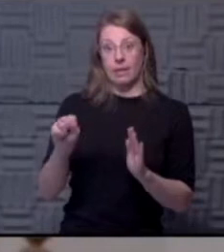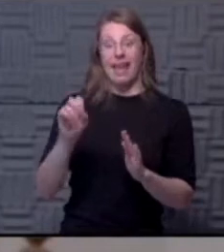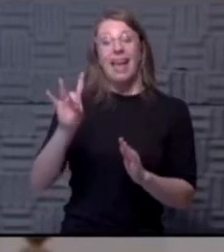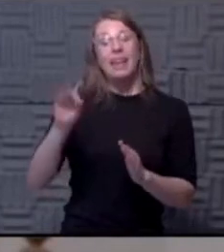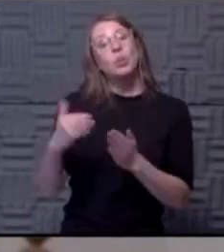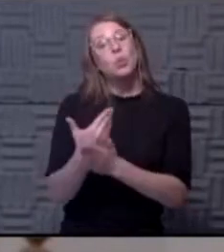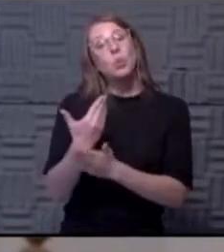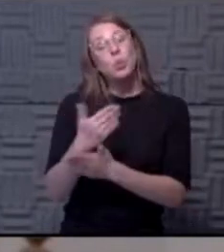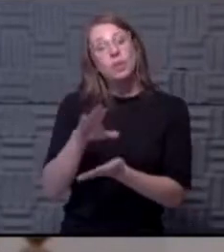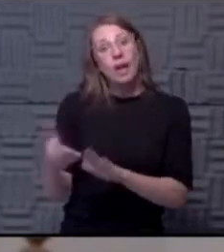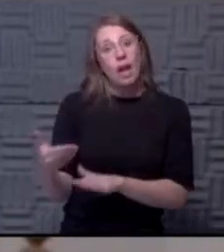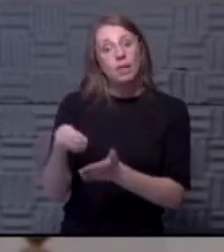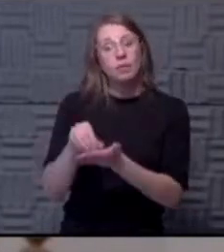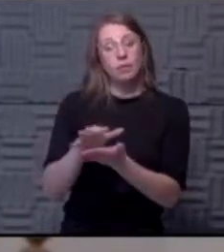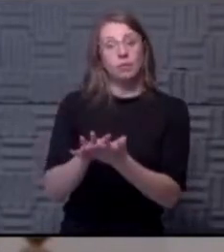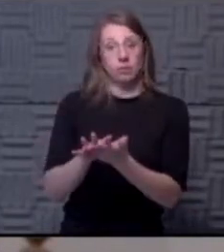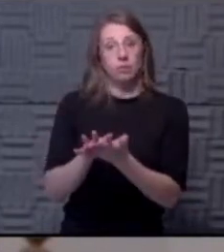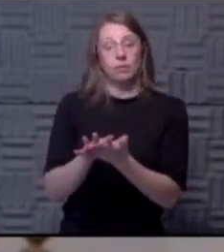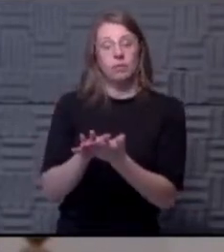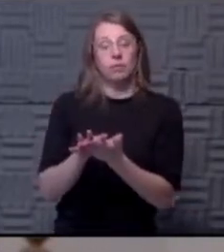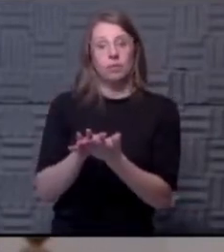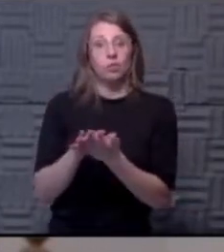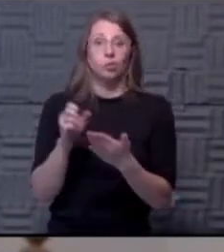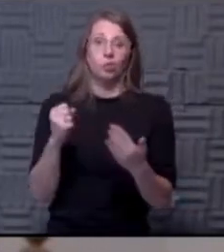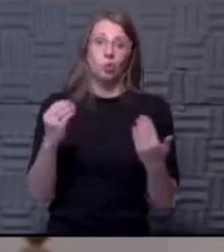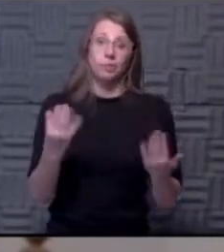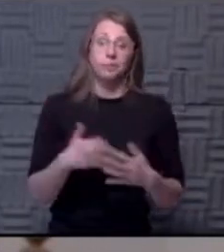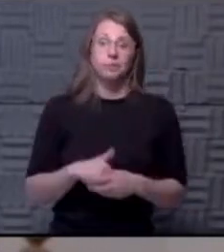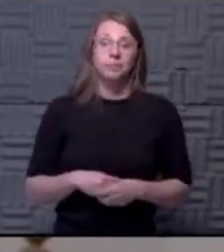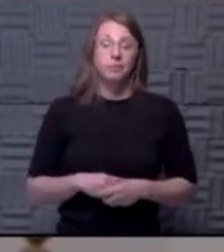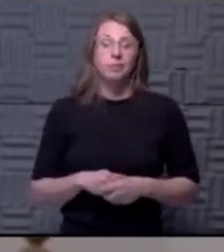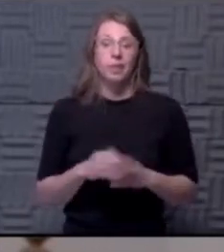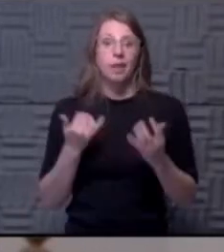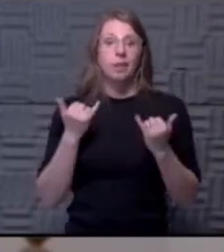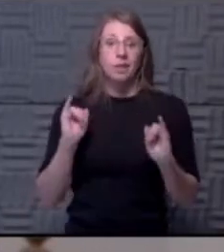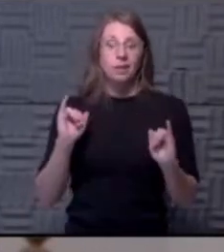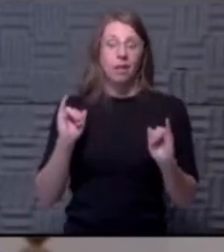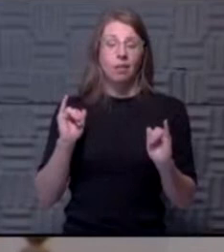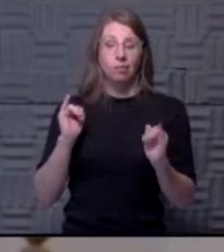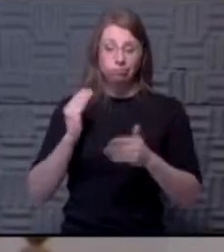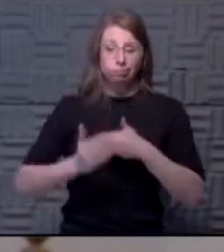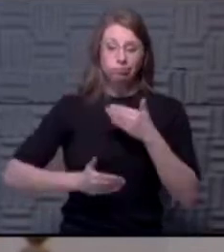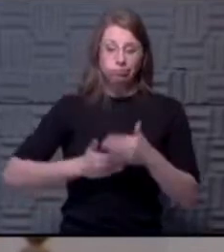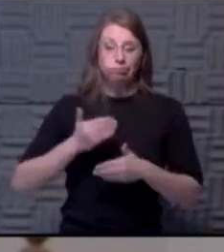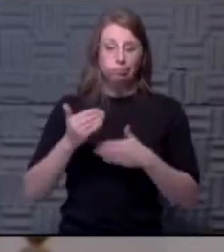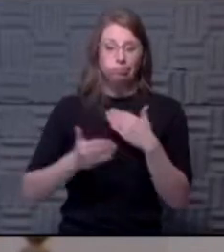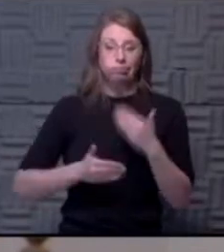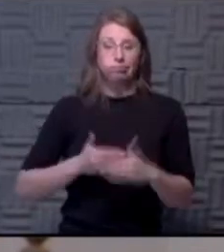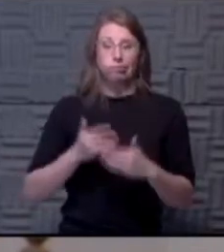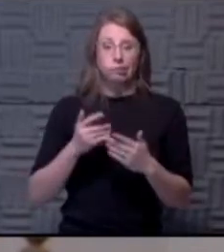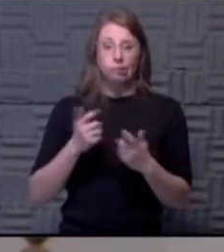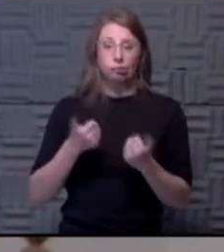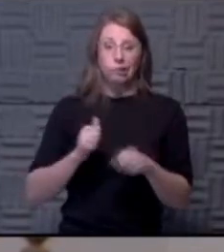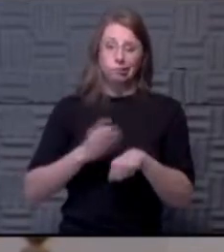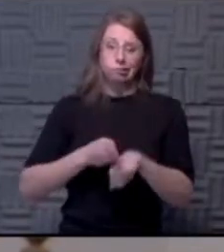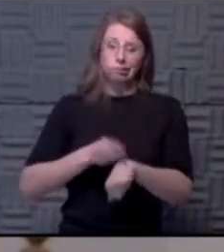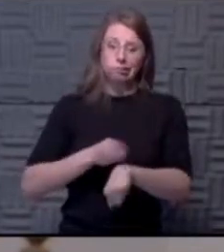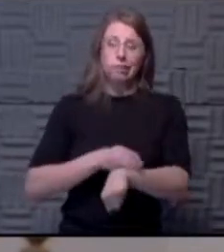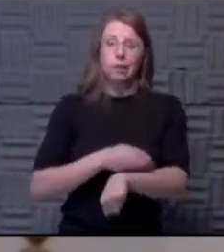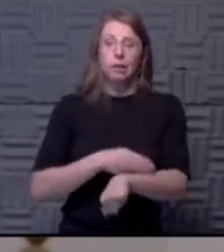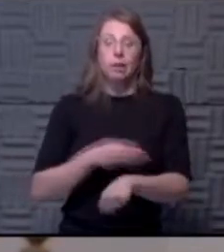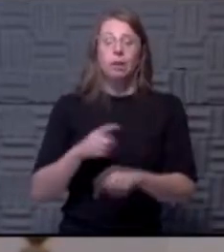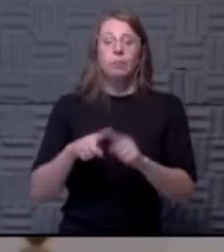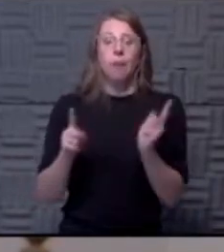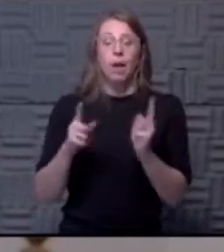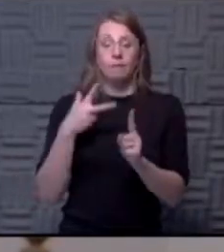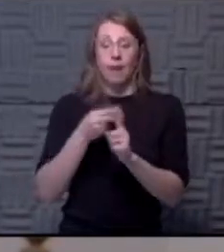deaths we recorded. So we still have a ways to go. I think we're really picking up the